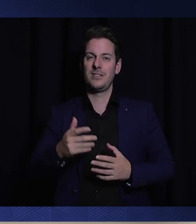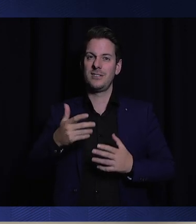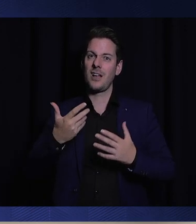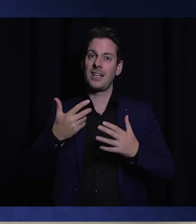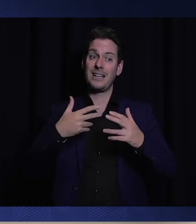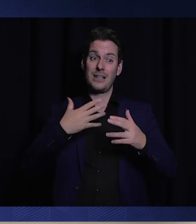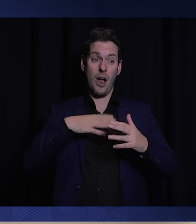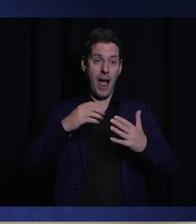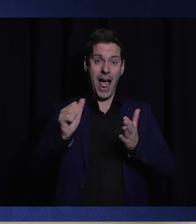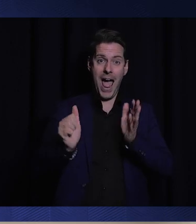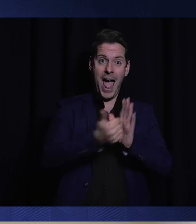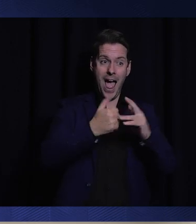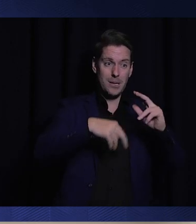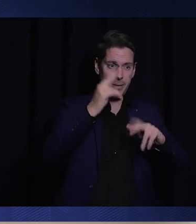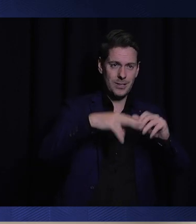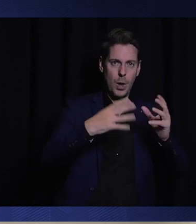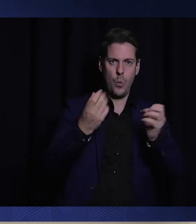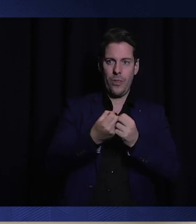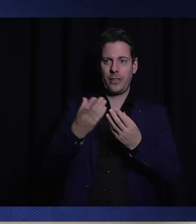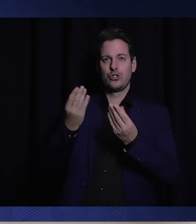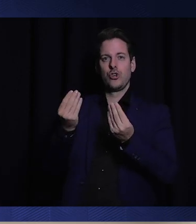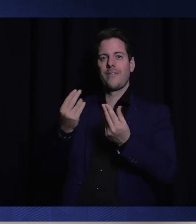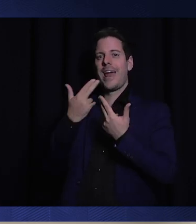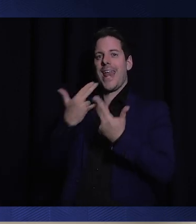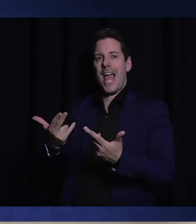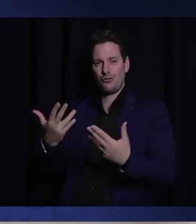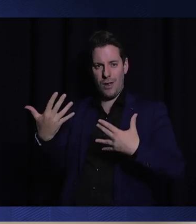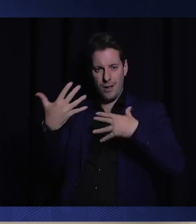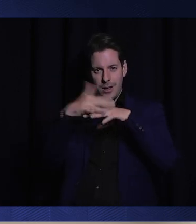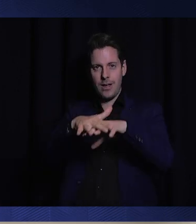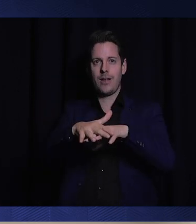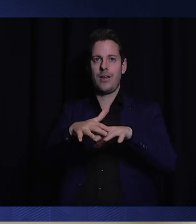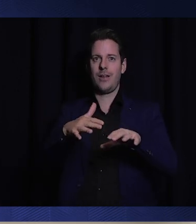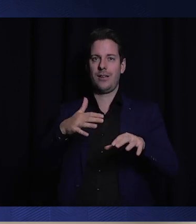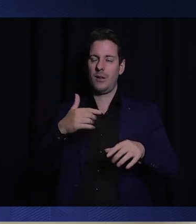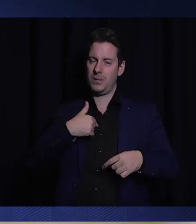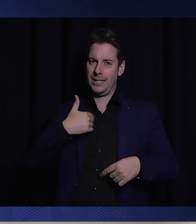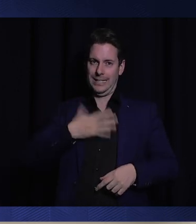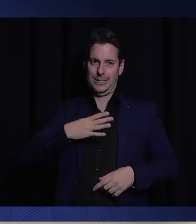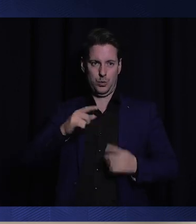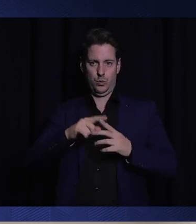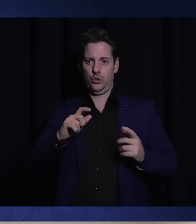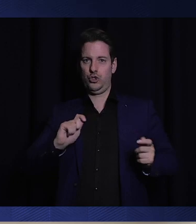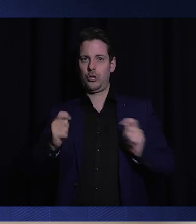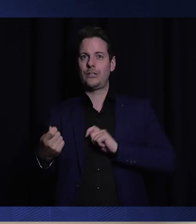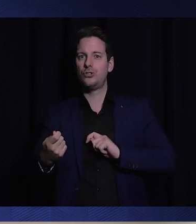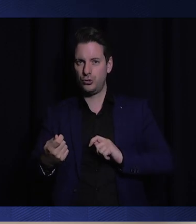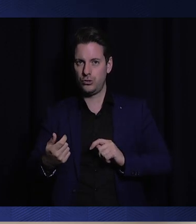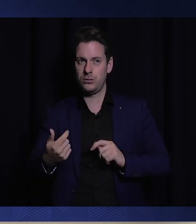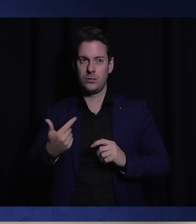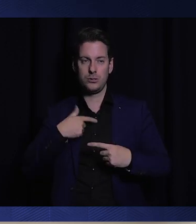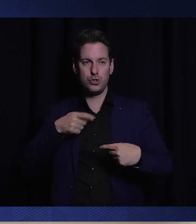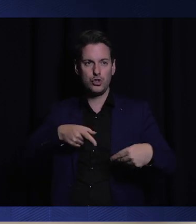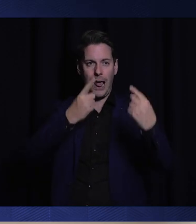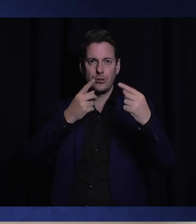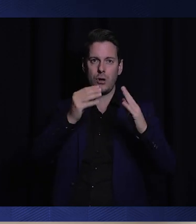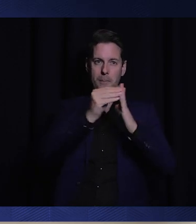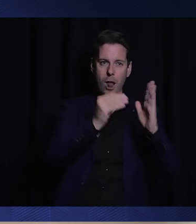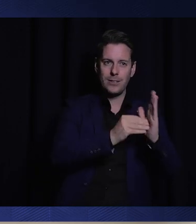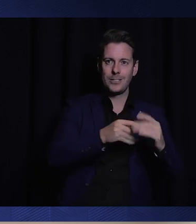with the communities, talking with other stakeholders that will, and looking at how we can meet at a middle ground to be